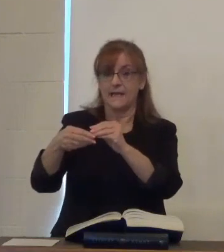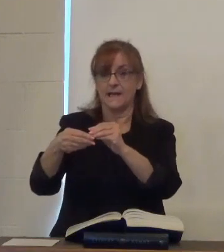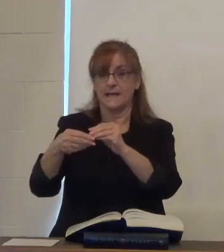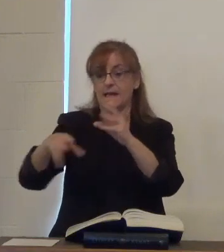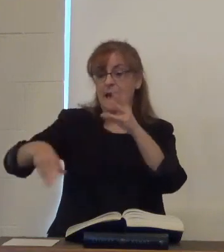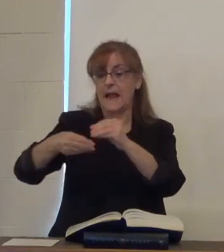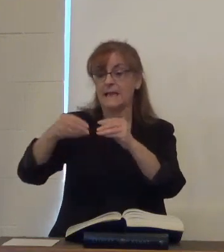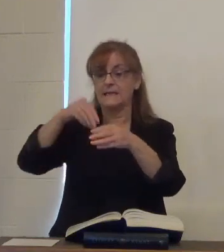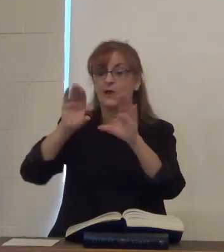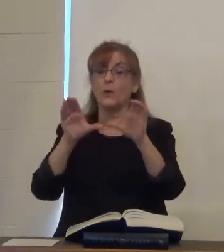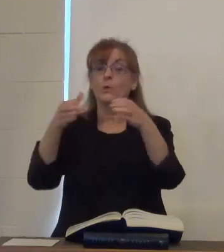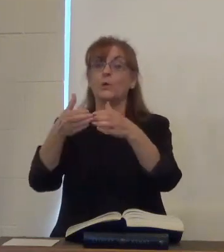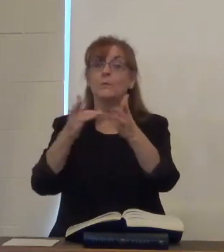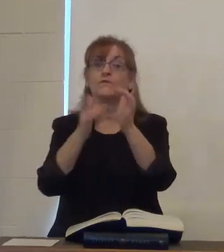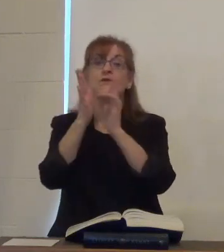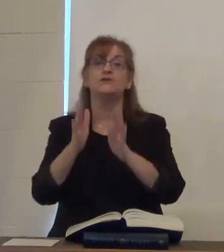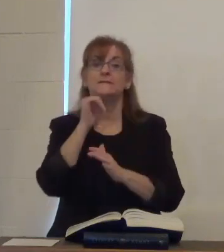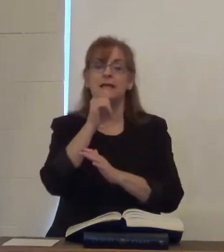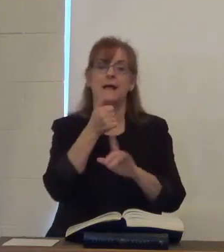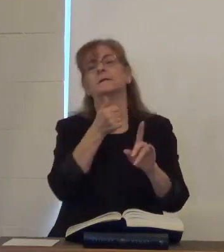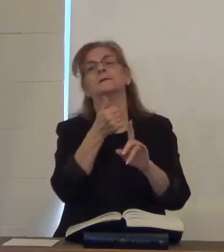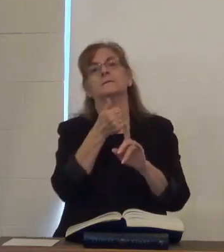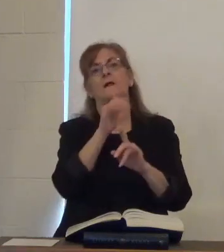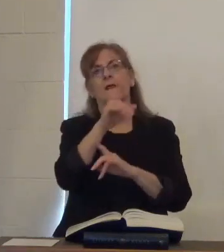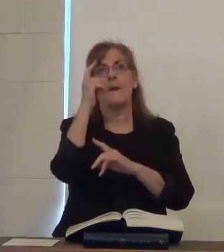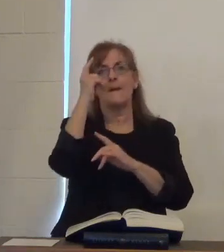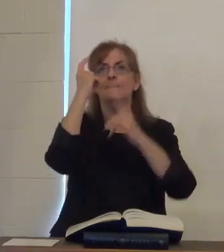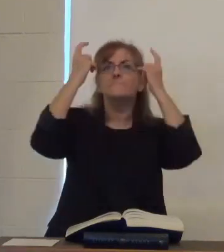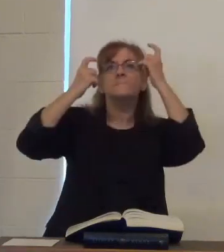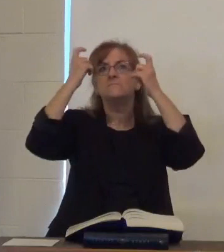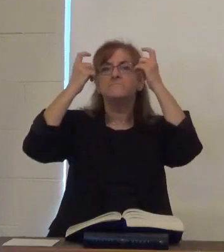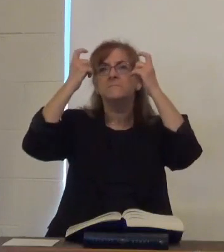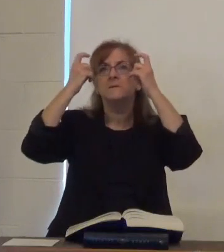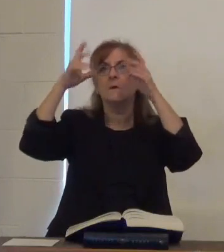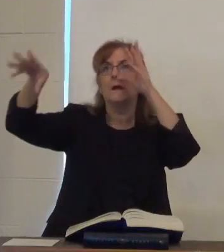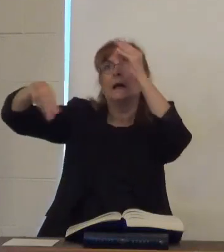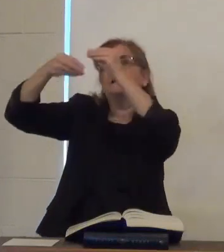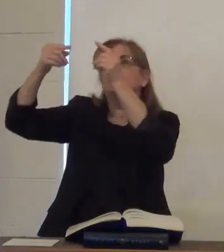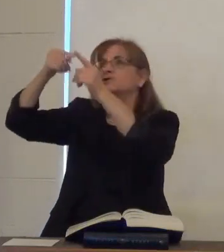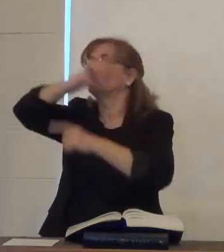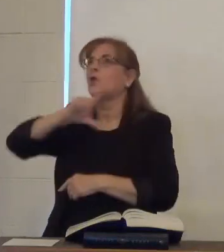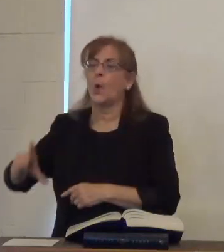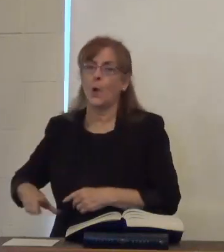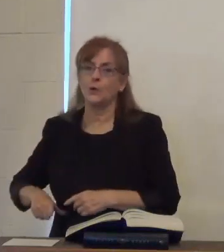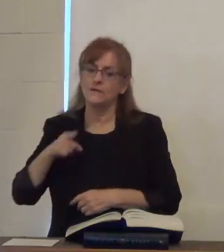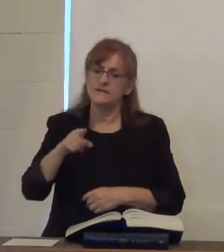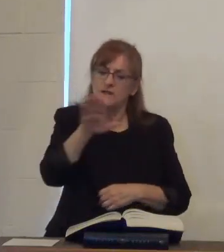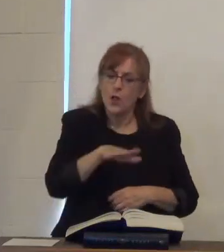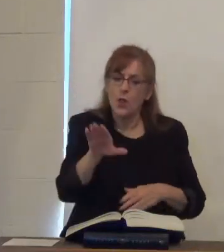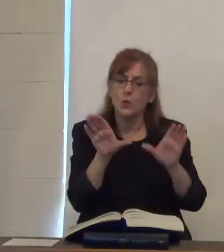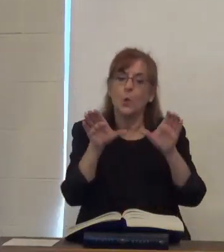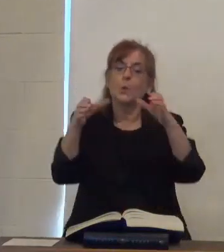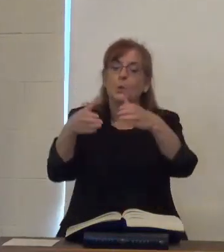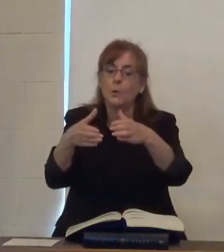group of Christians, not of their mystical addition to the Lord. It says it's a local assembly here that they were added